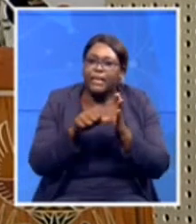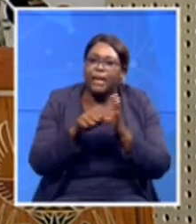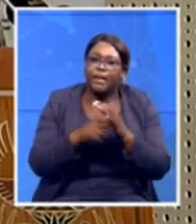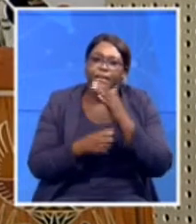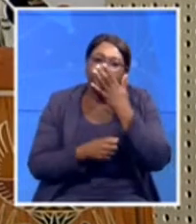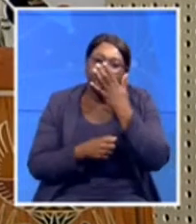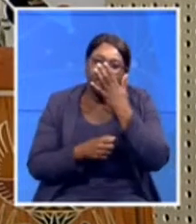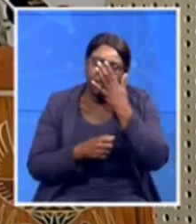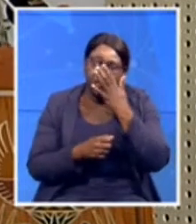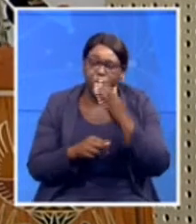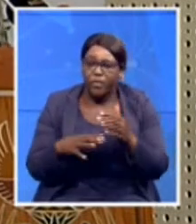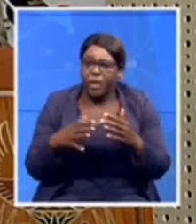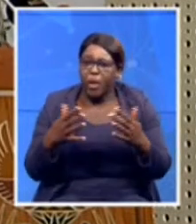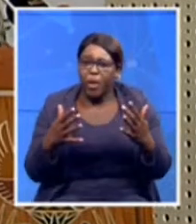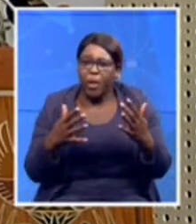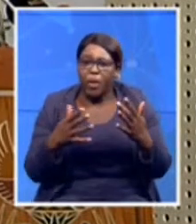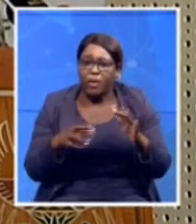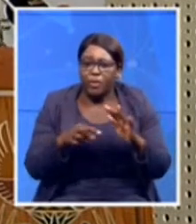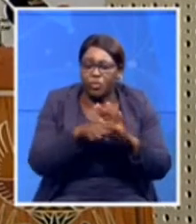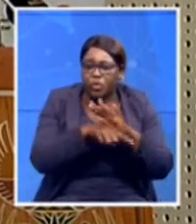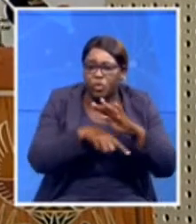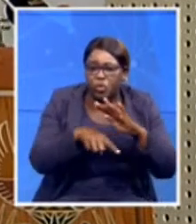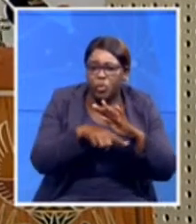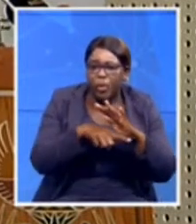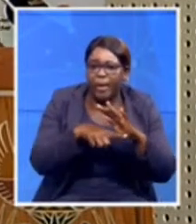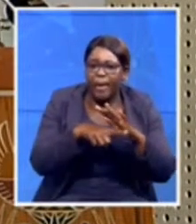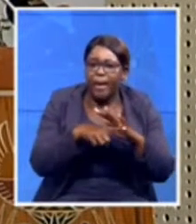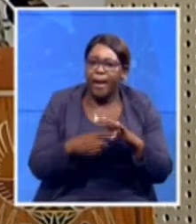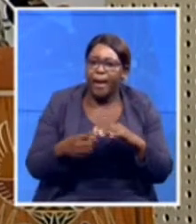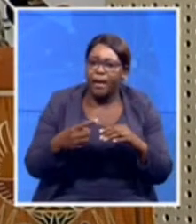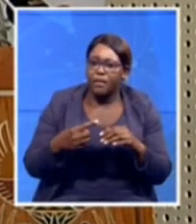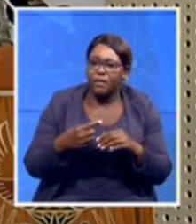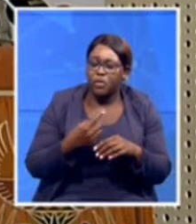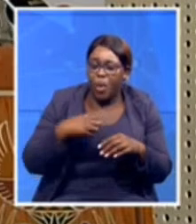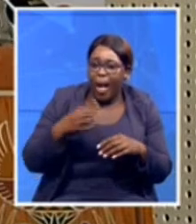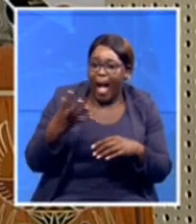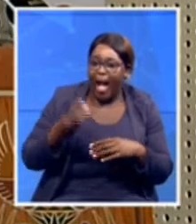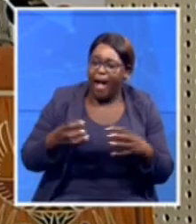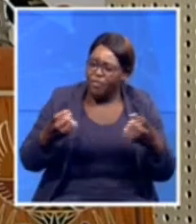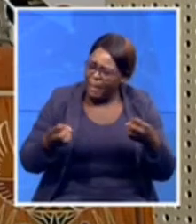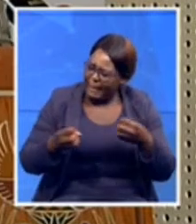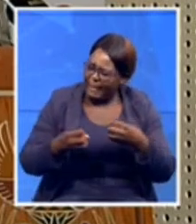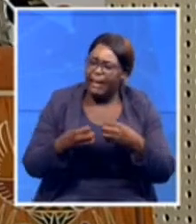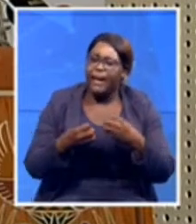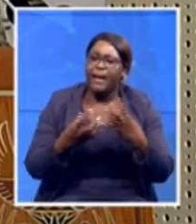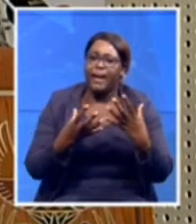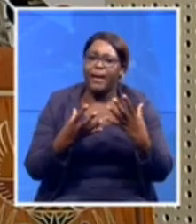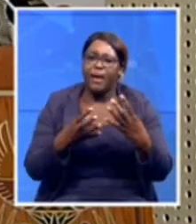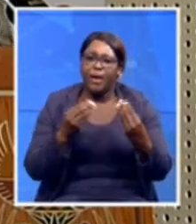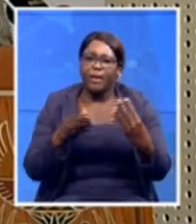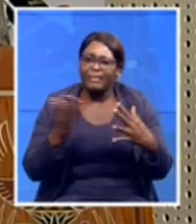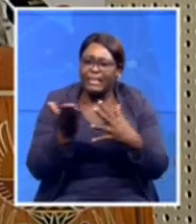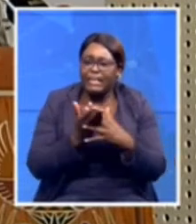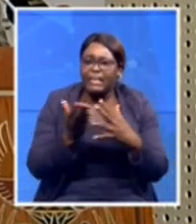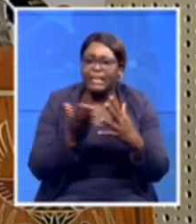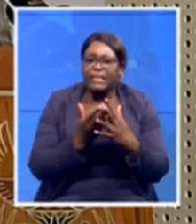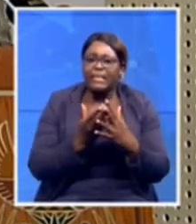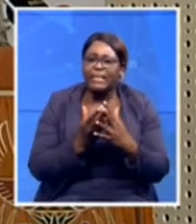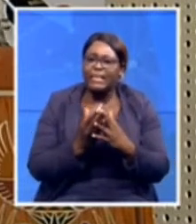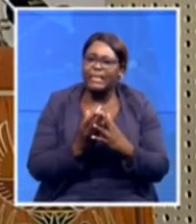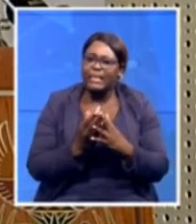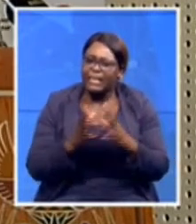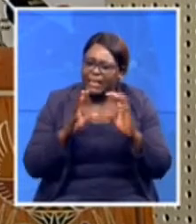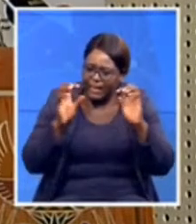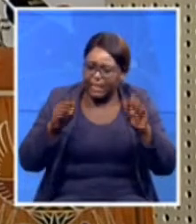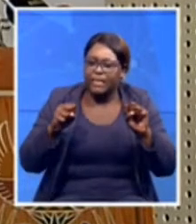shutdowns. With us, this law provides the scope of our work and how we're going to do it. That's clarity, instead